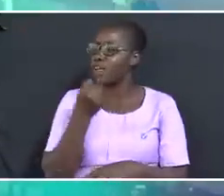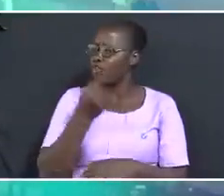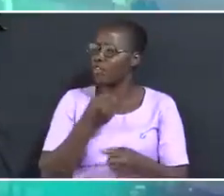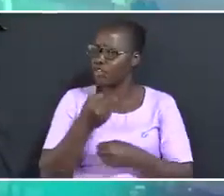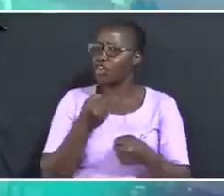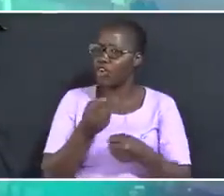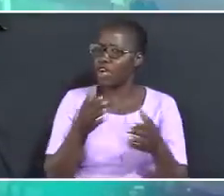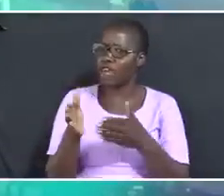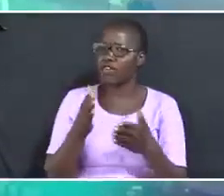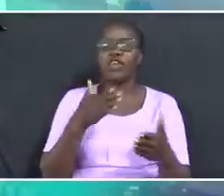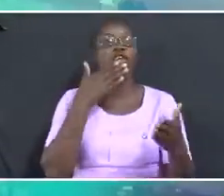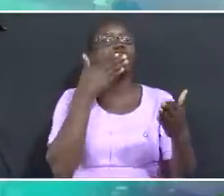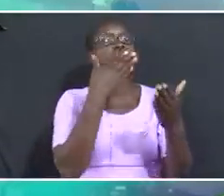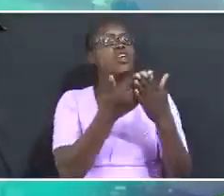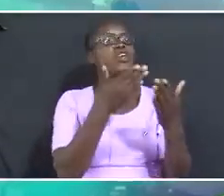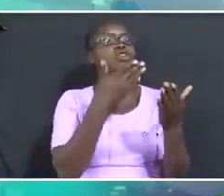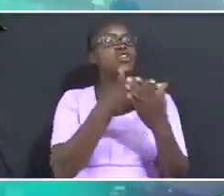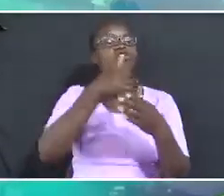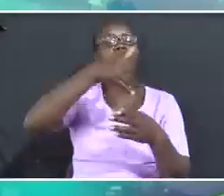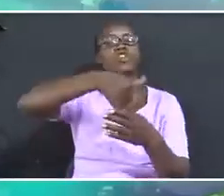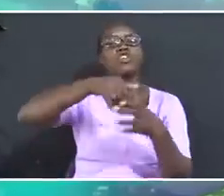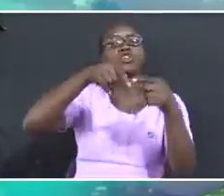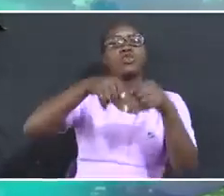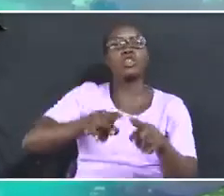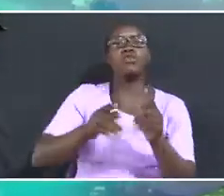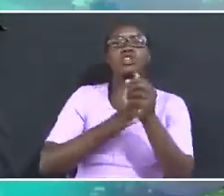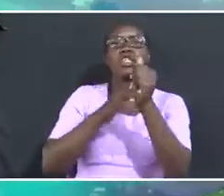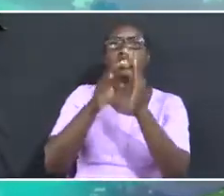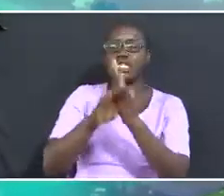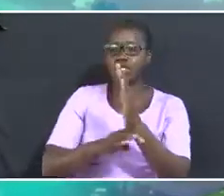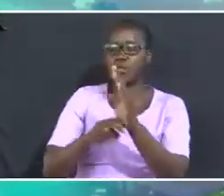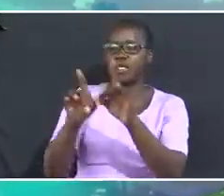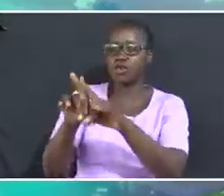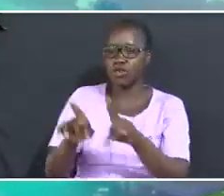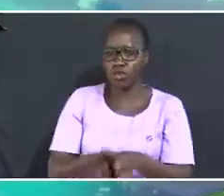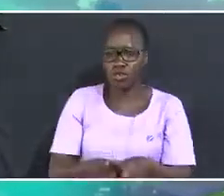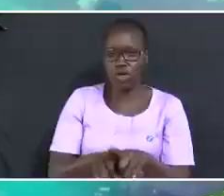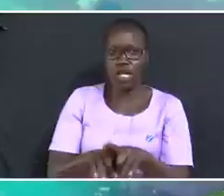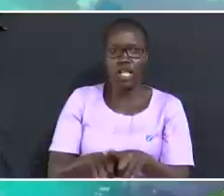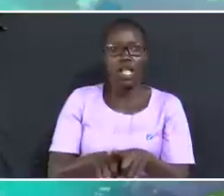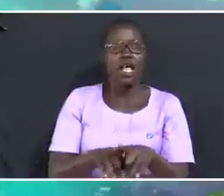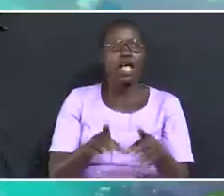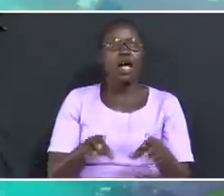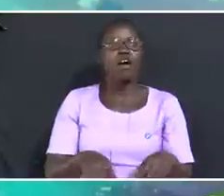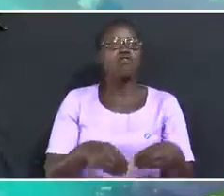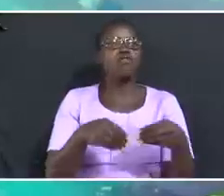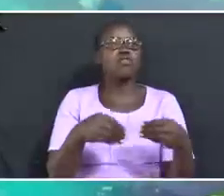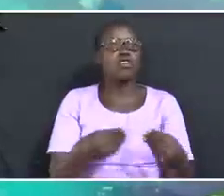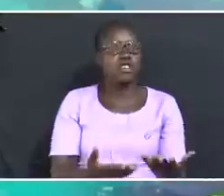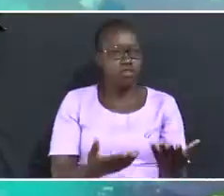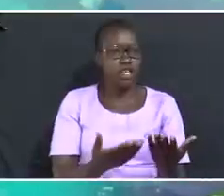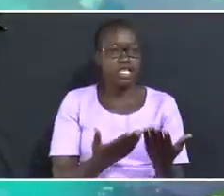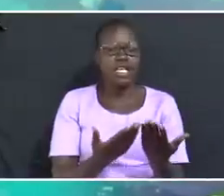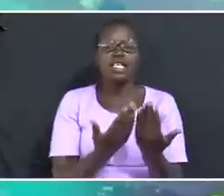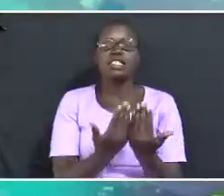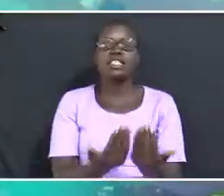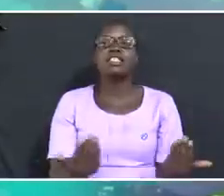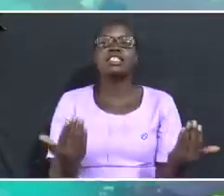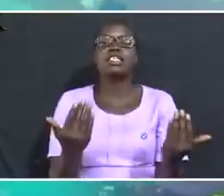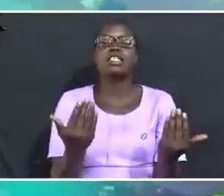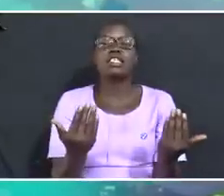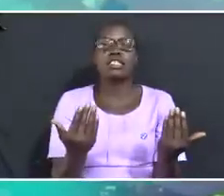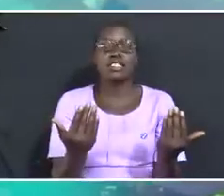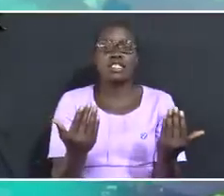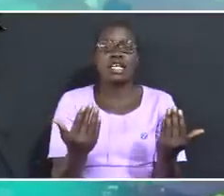of them. Thank you very much for the leadership. And those who have offered to give that children